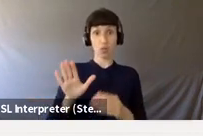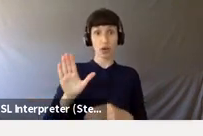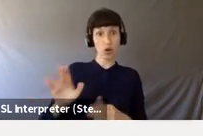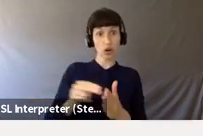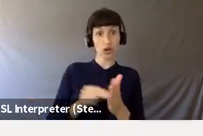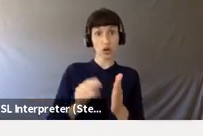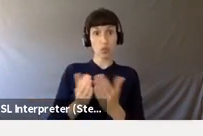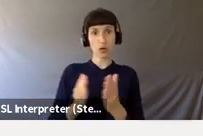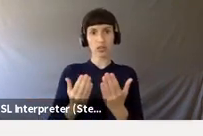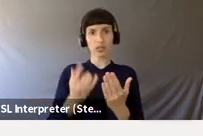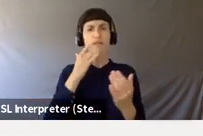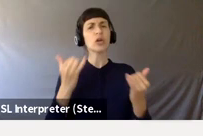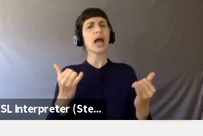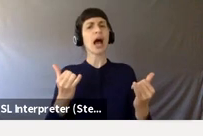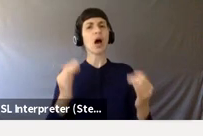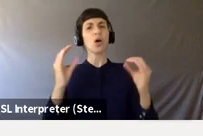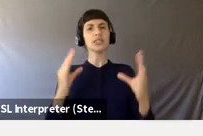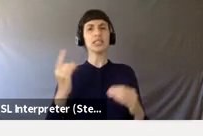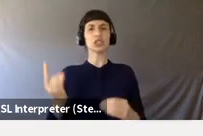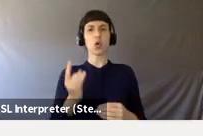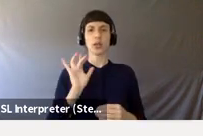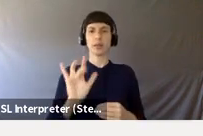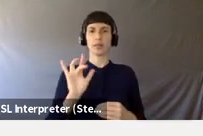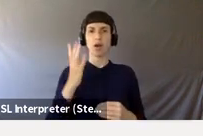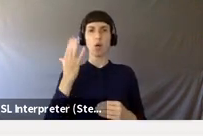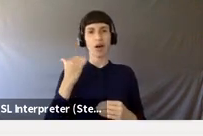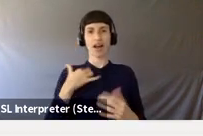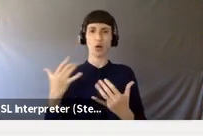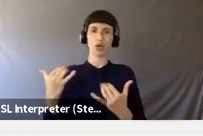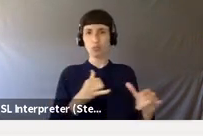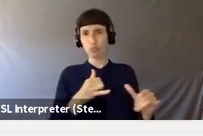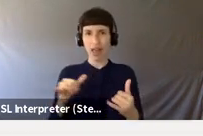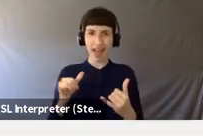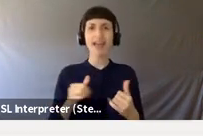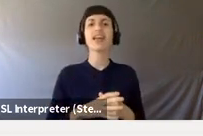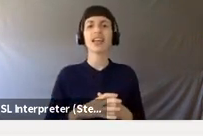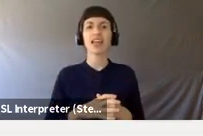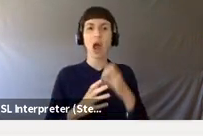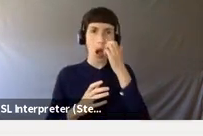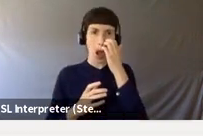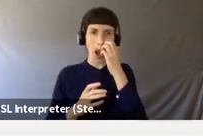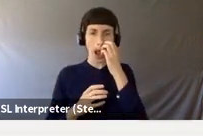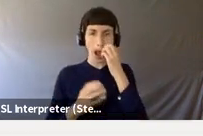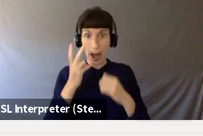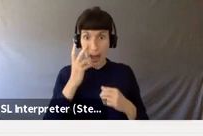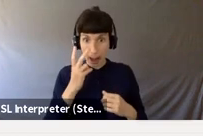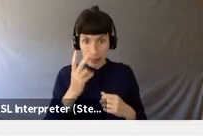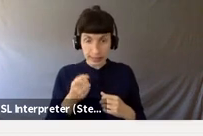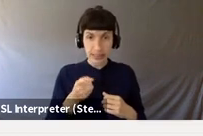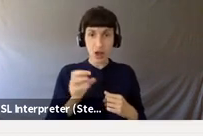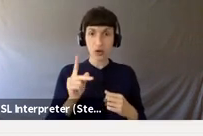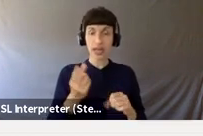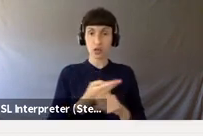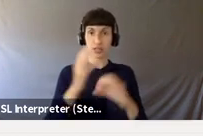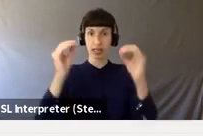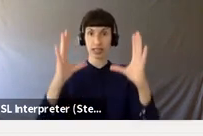only because I want to play for a minute. And under the teacher only, I see under teacher only, I can click on the using the teacher